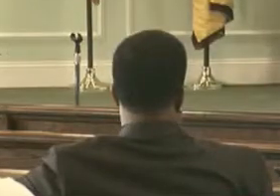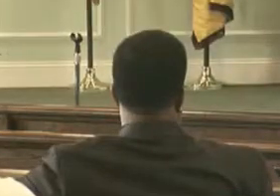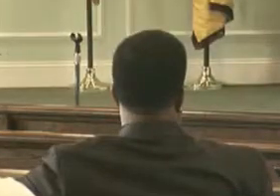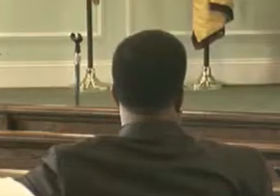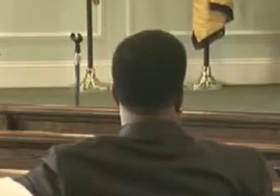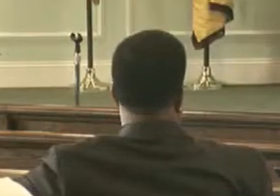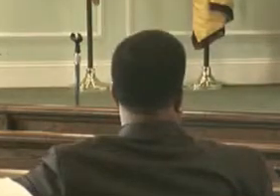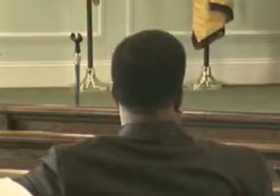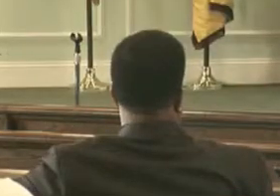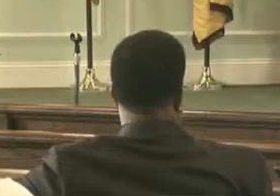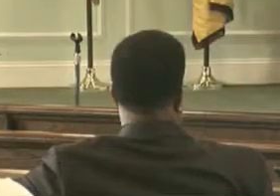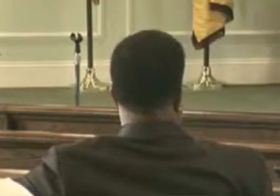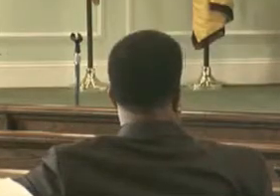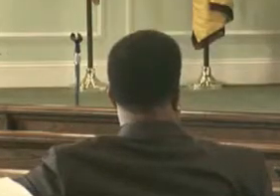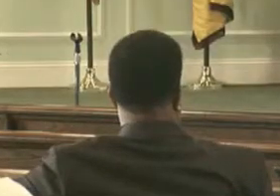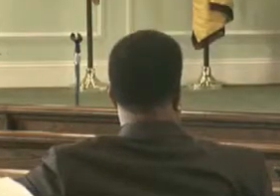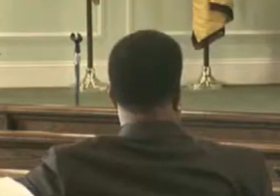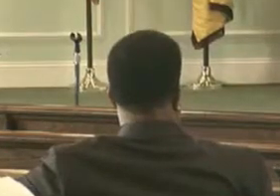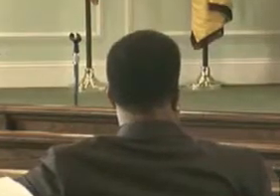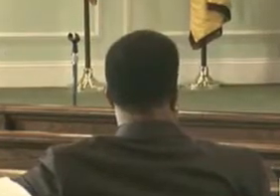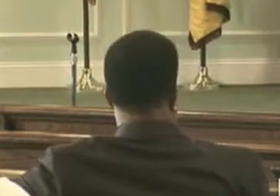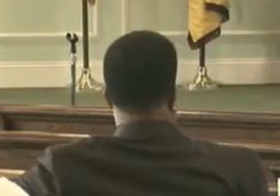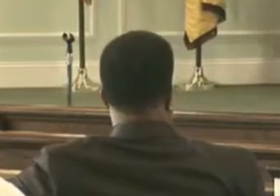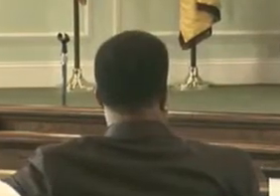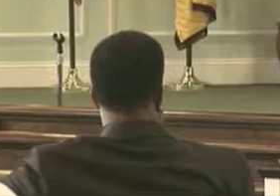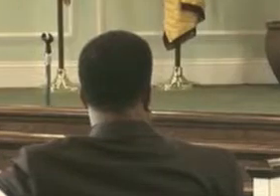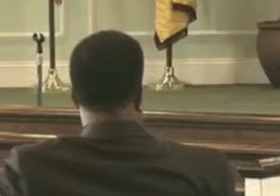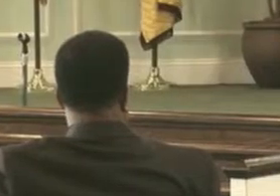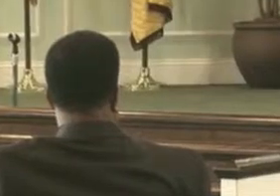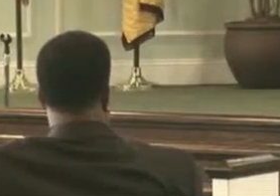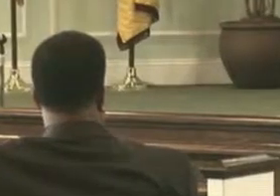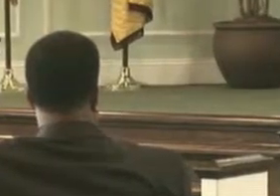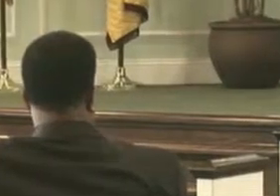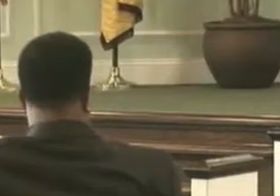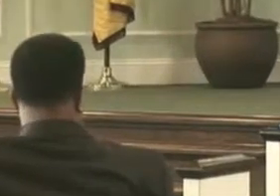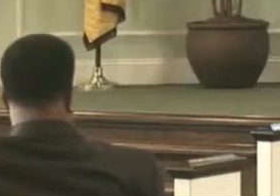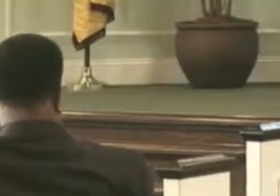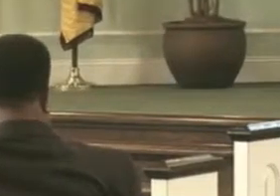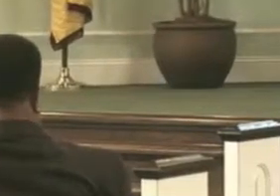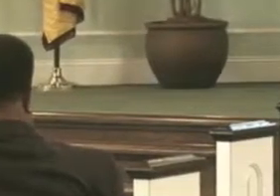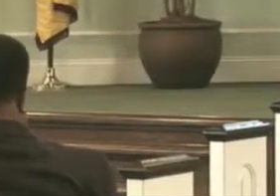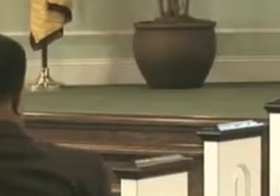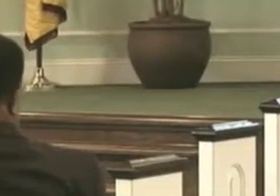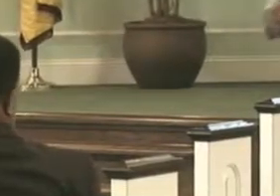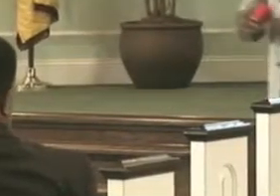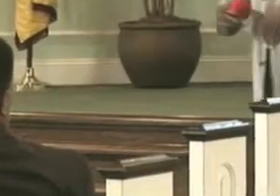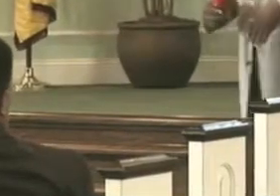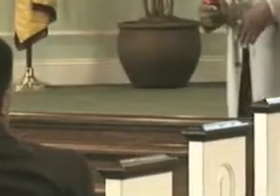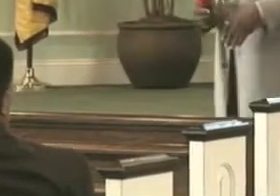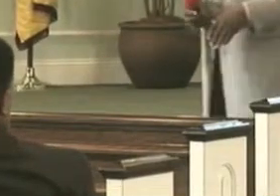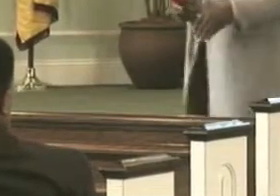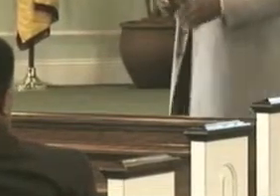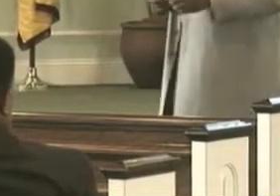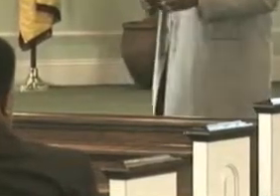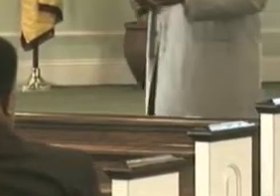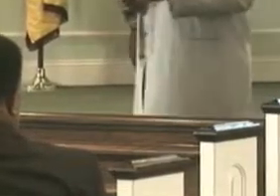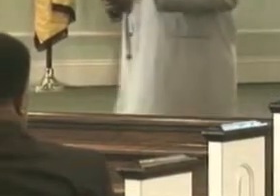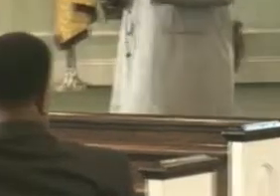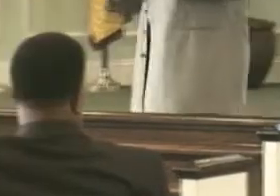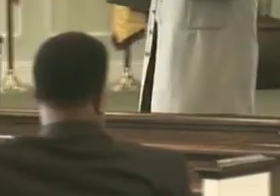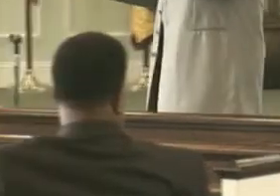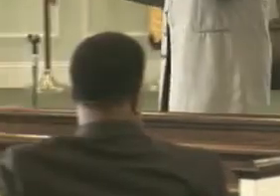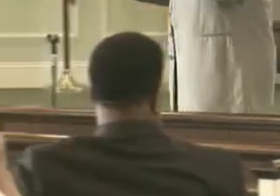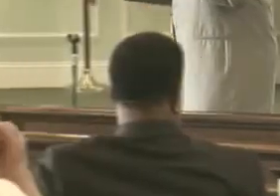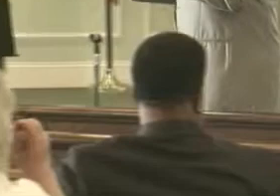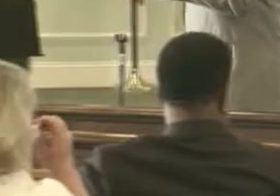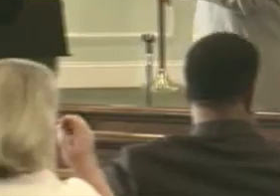lining up behind it. And what they're saying, what they were saying is that let us just agree. You know,